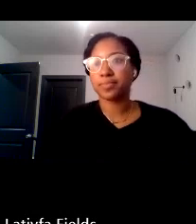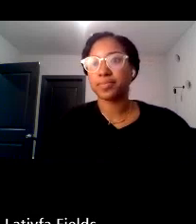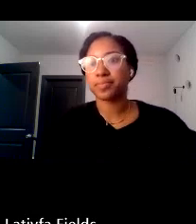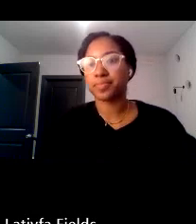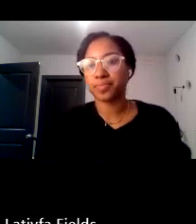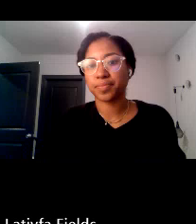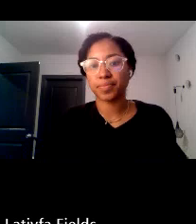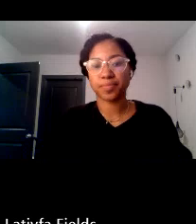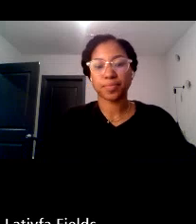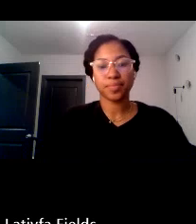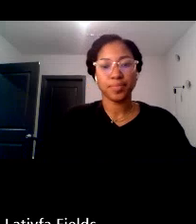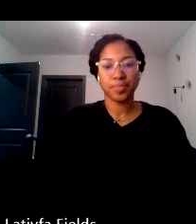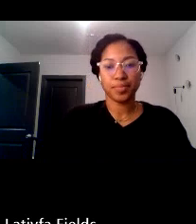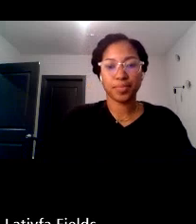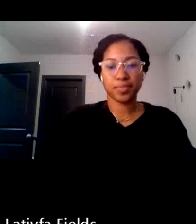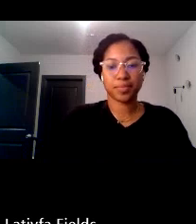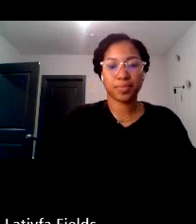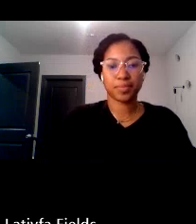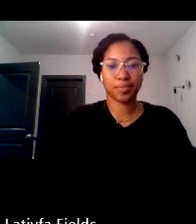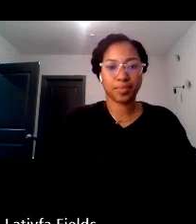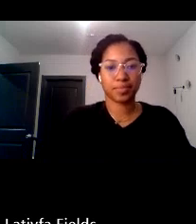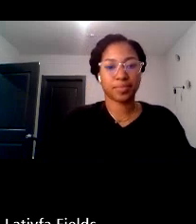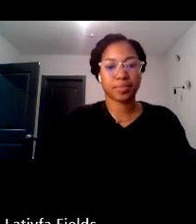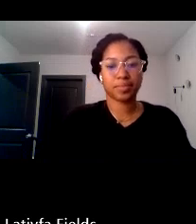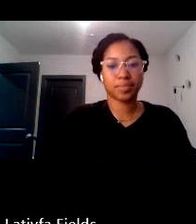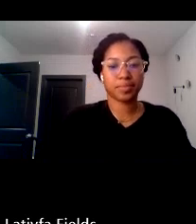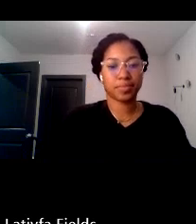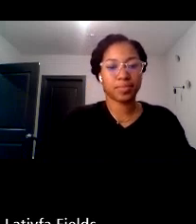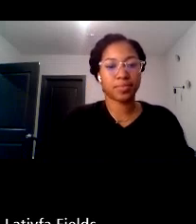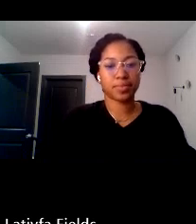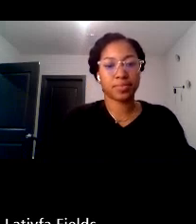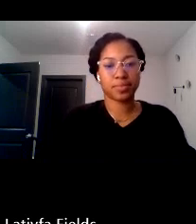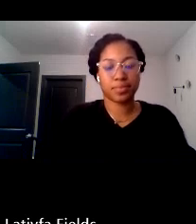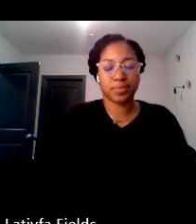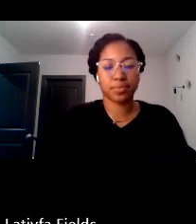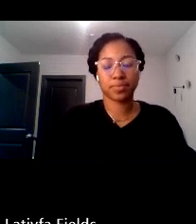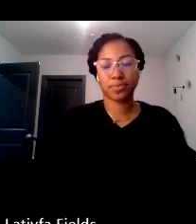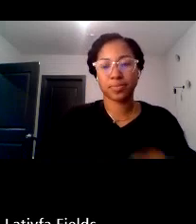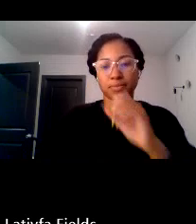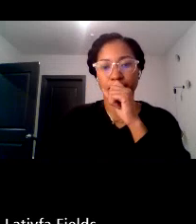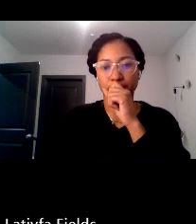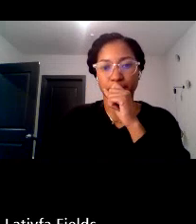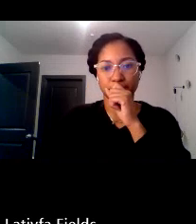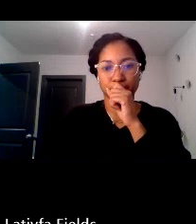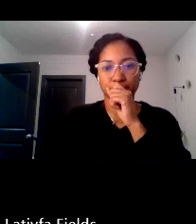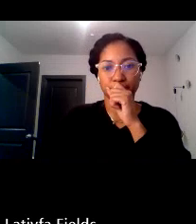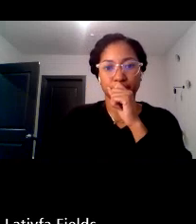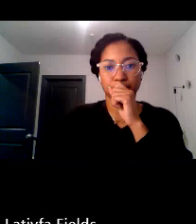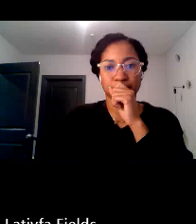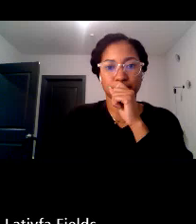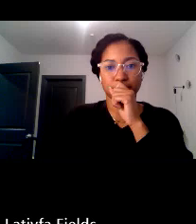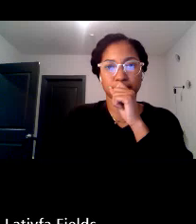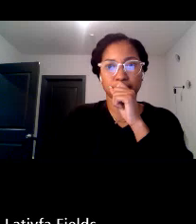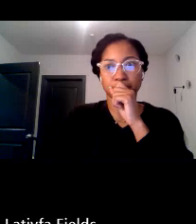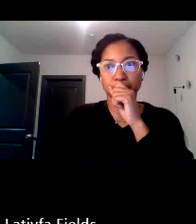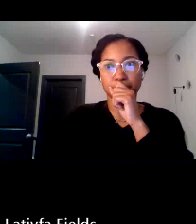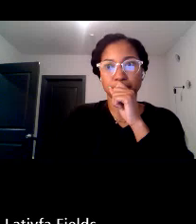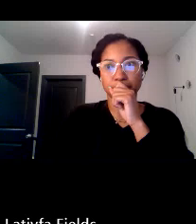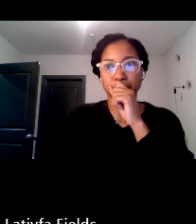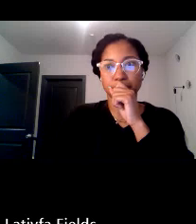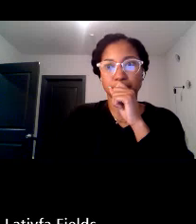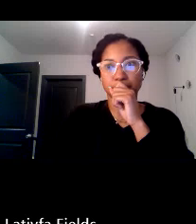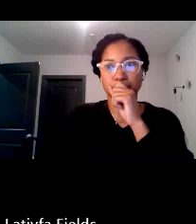how to draw funds, how to calculate the reimbursement from us based on the number of hours that they serve. You can